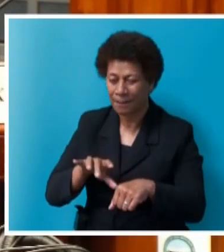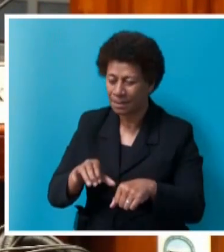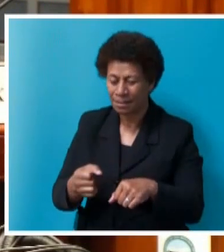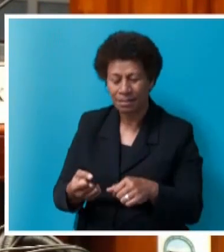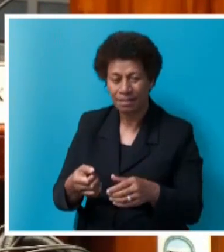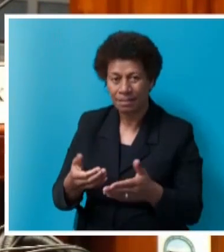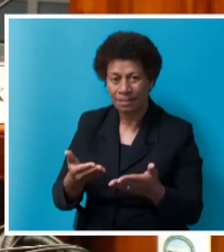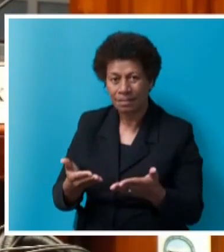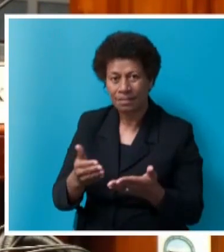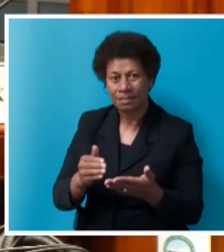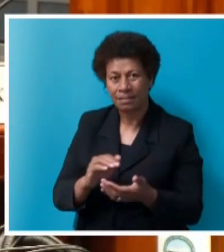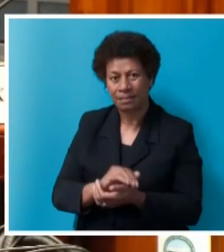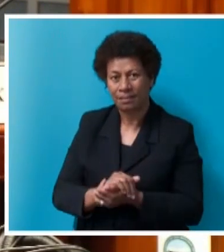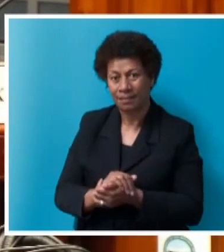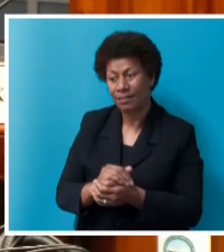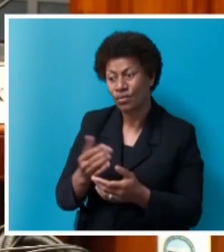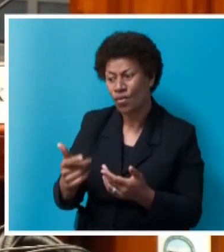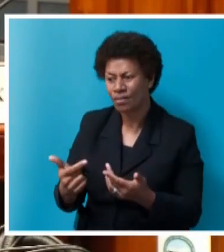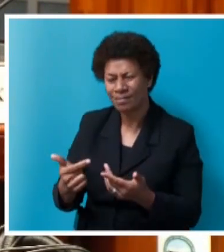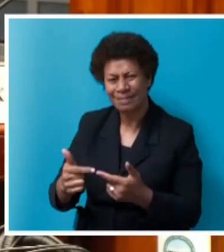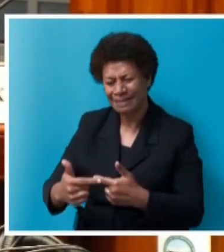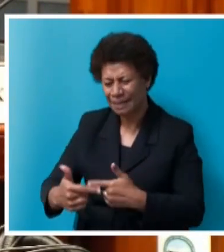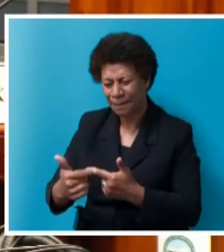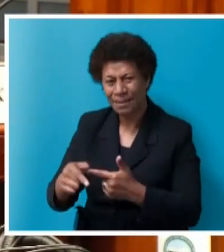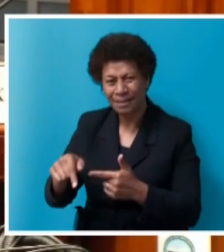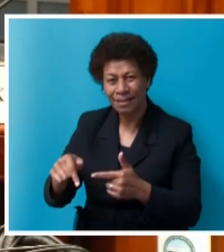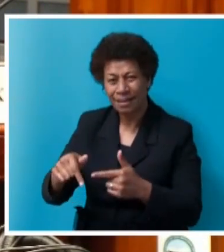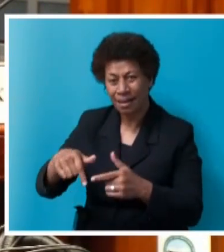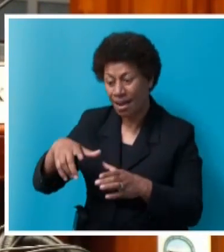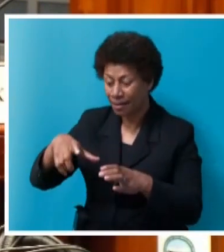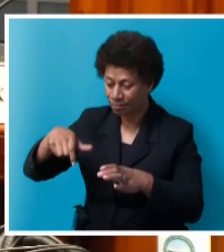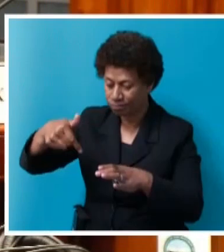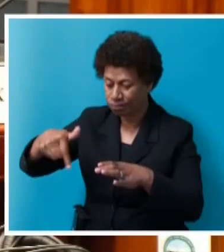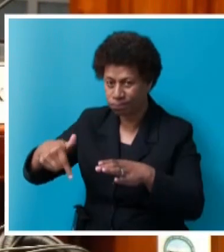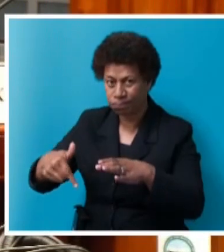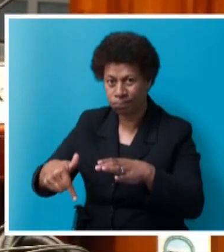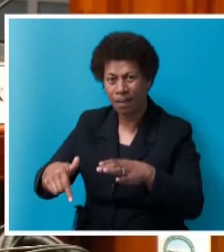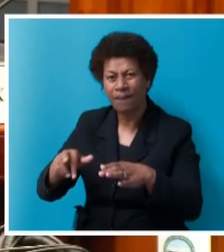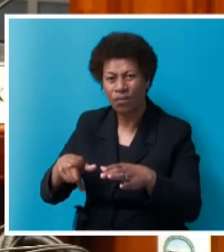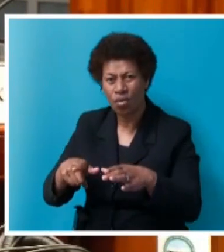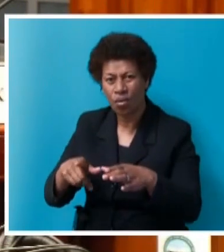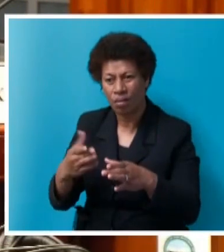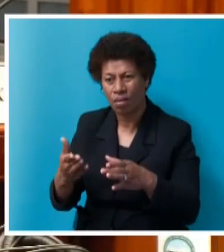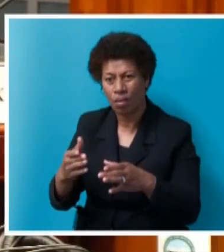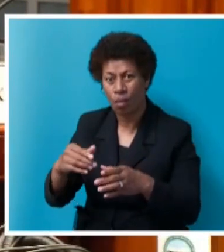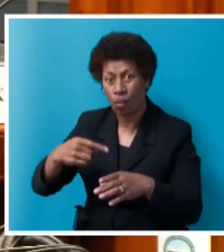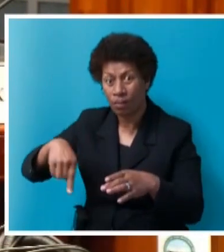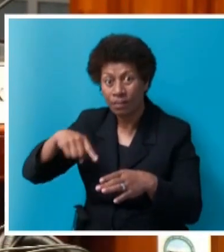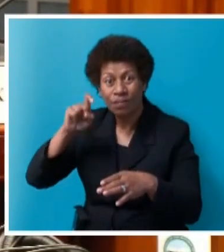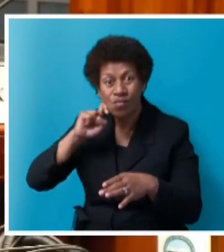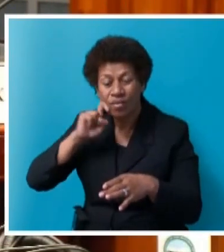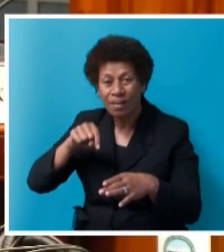limiting the number of boreholes we can identify and drill on an annual basis. Additionally,